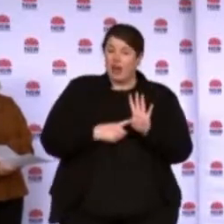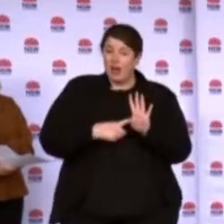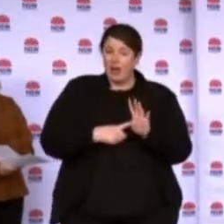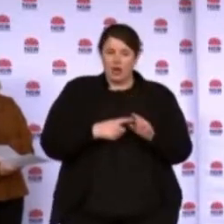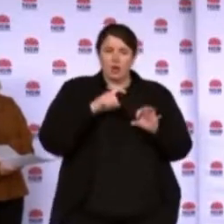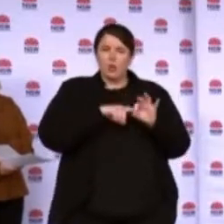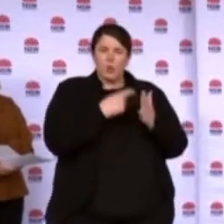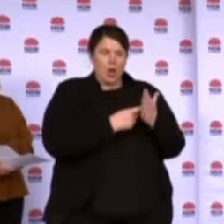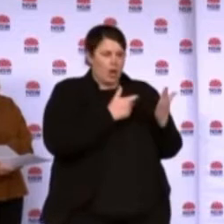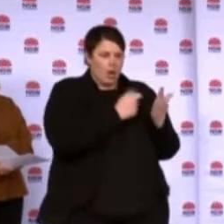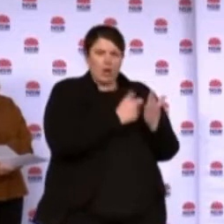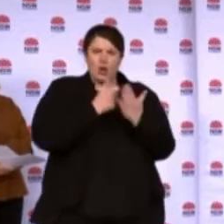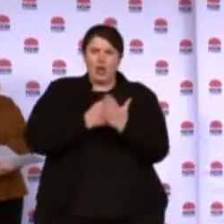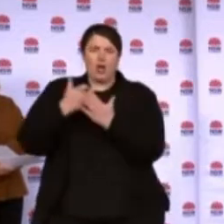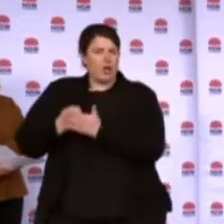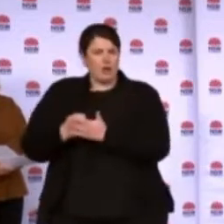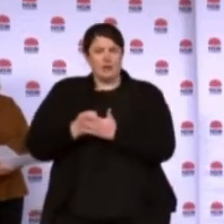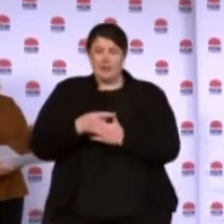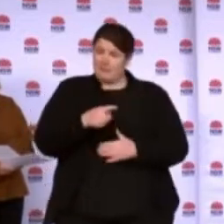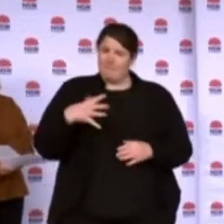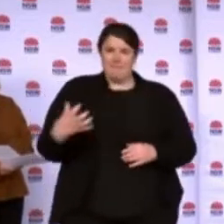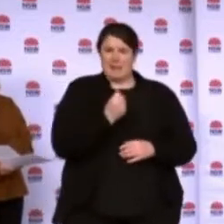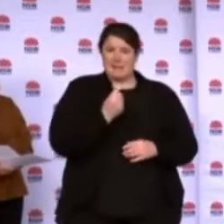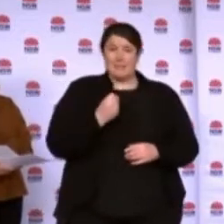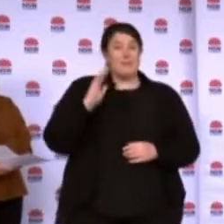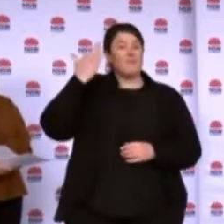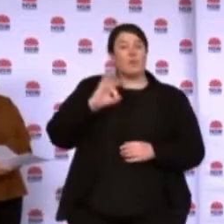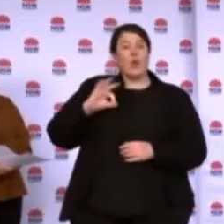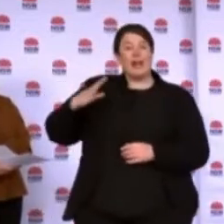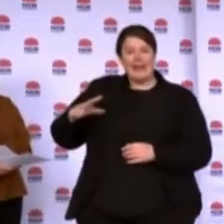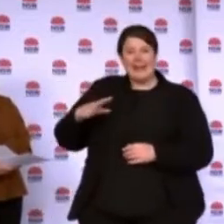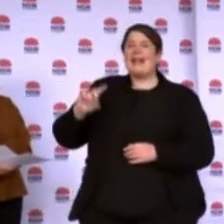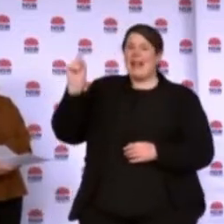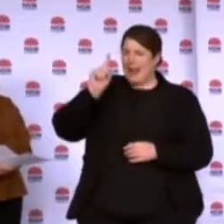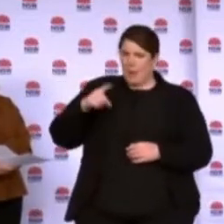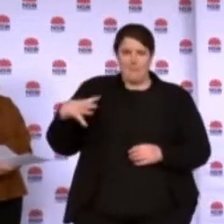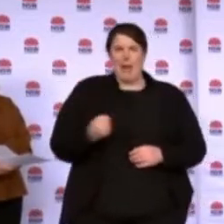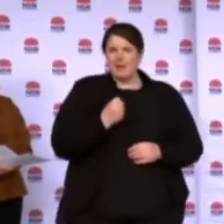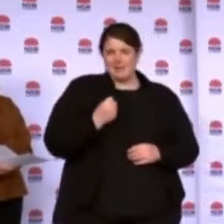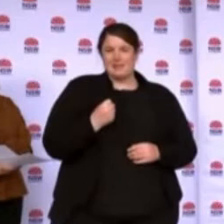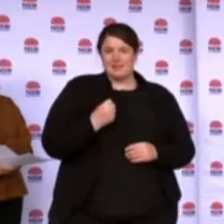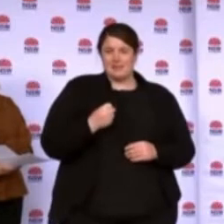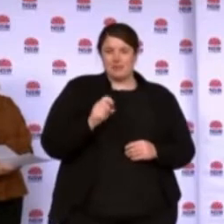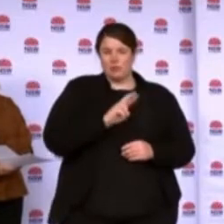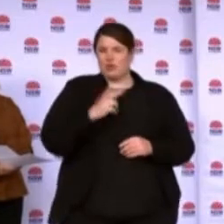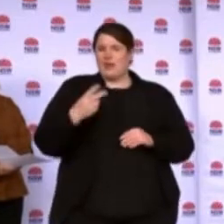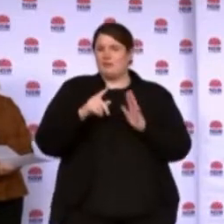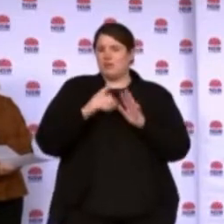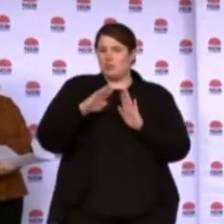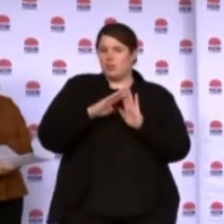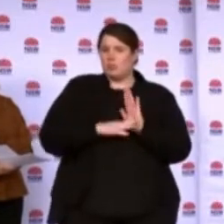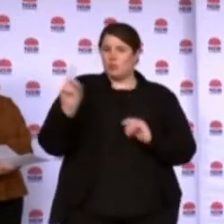QR codes for a number of venues which didn't require them before, and police will be making sure that businesses and individuals are doing the right thing in that